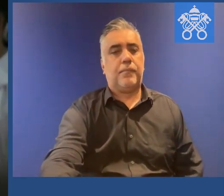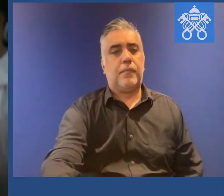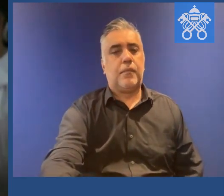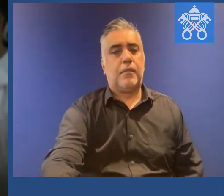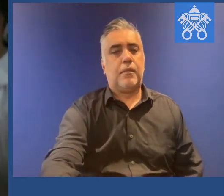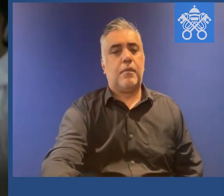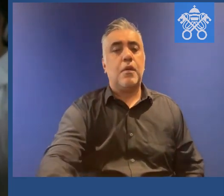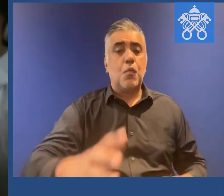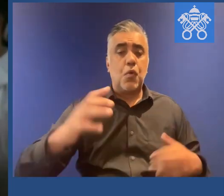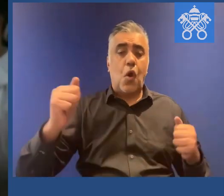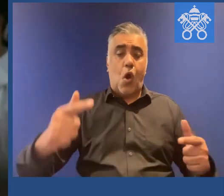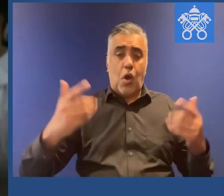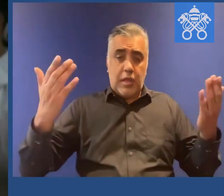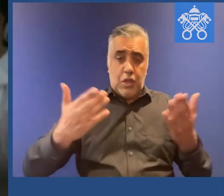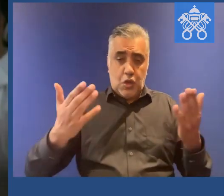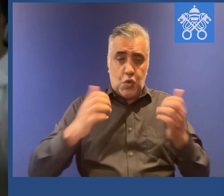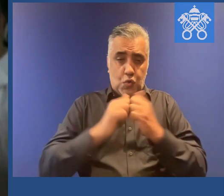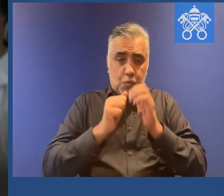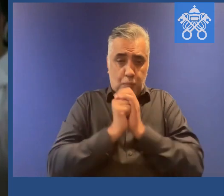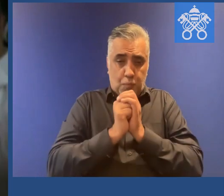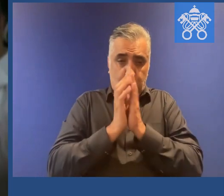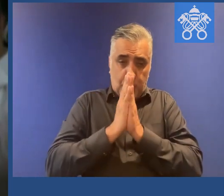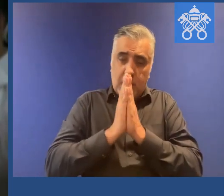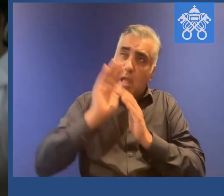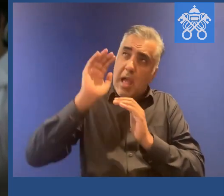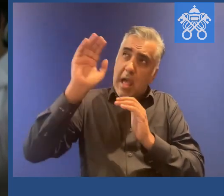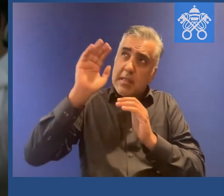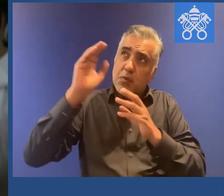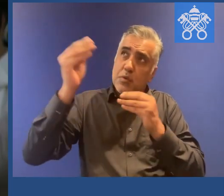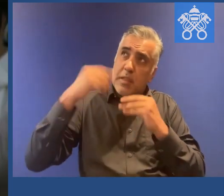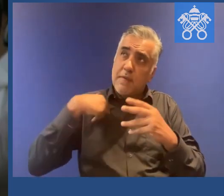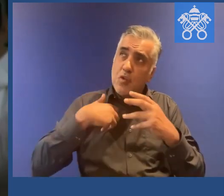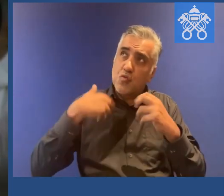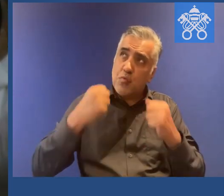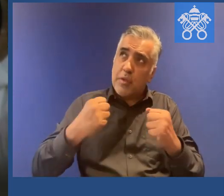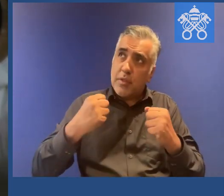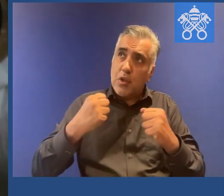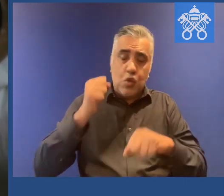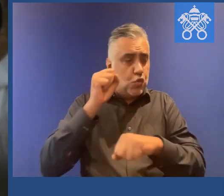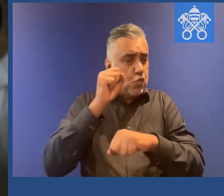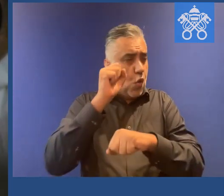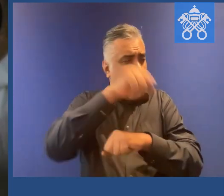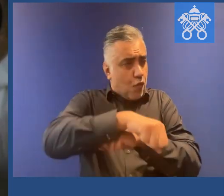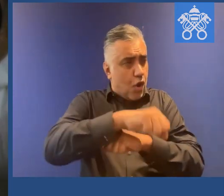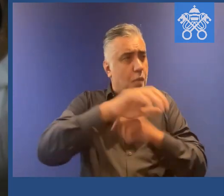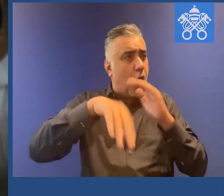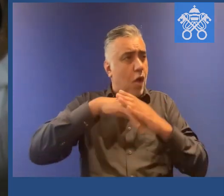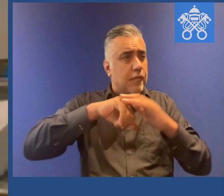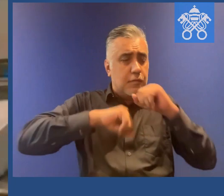together here to pray, asking God to give us strength to overcome these